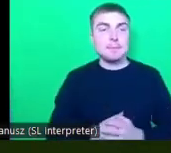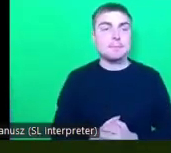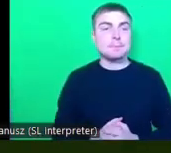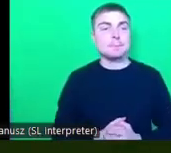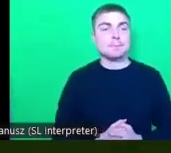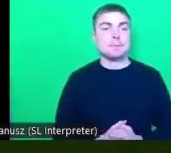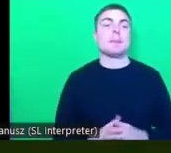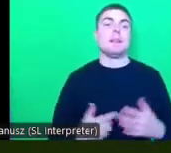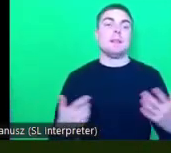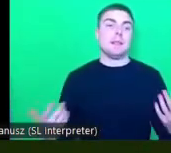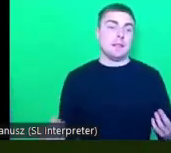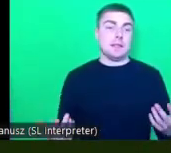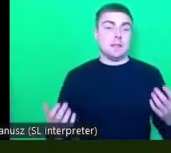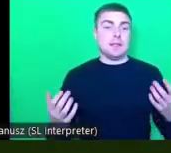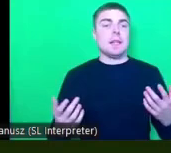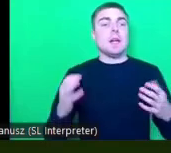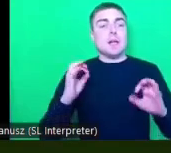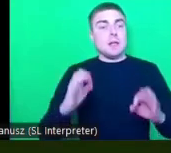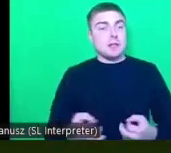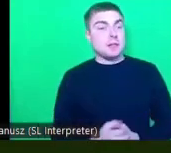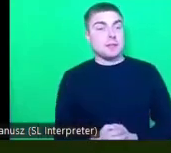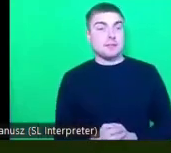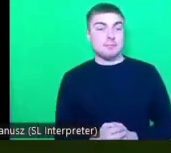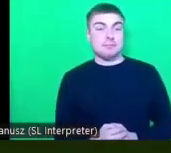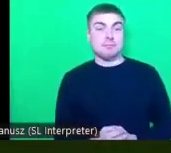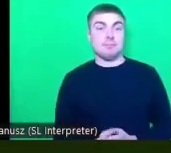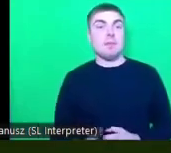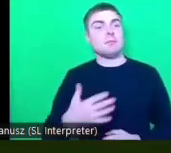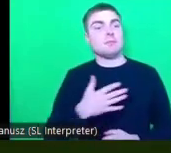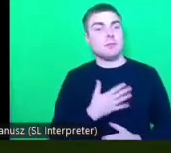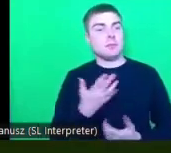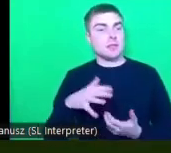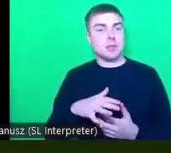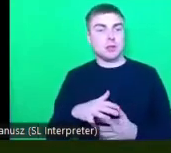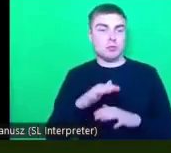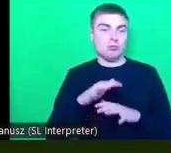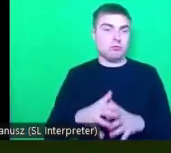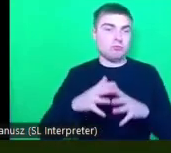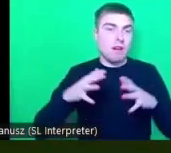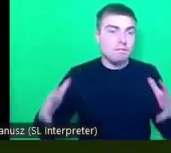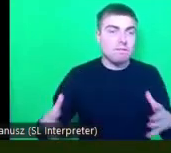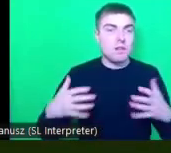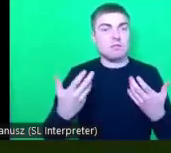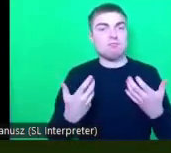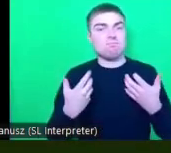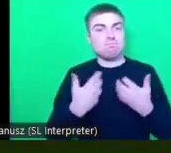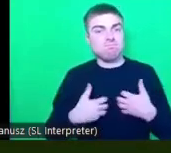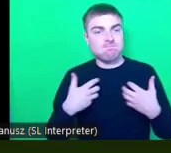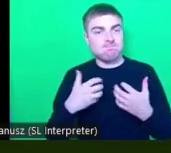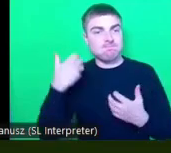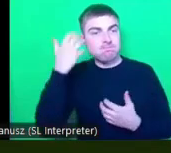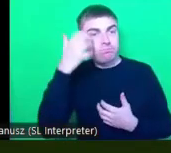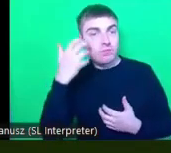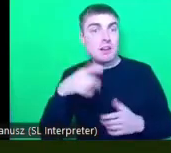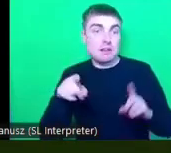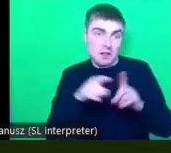So, but those large predators also affect the human use of natural resources. And in this talk, I will